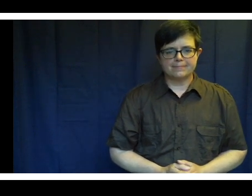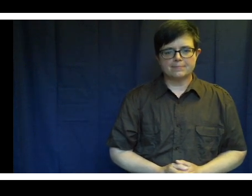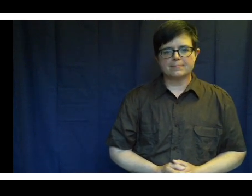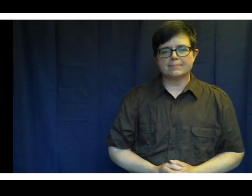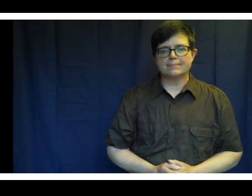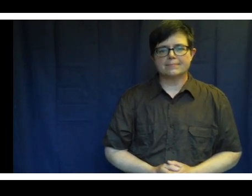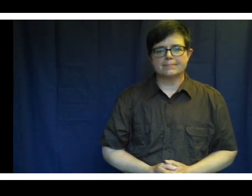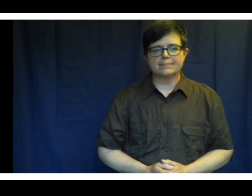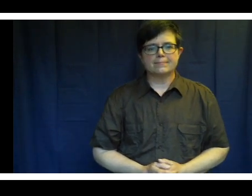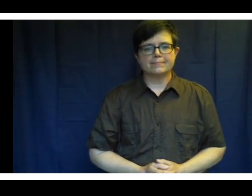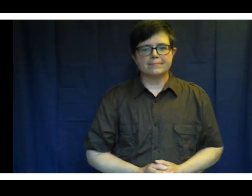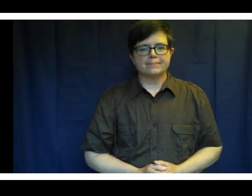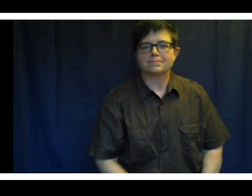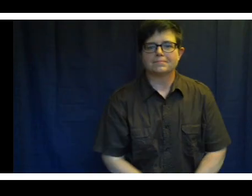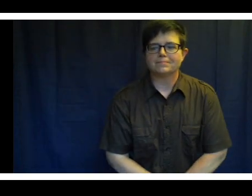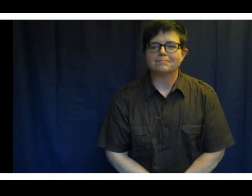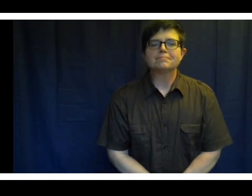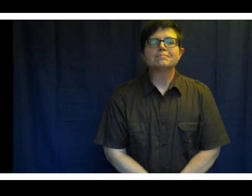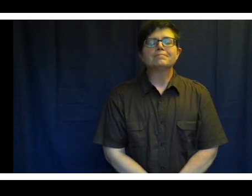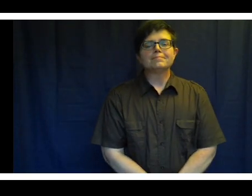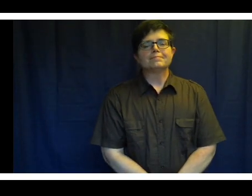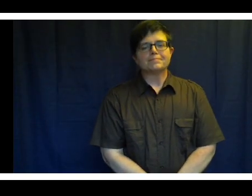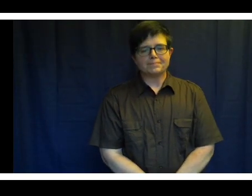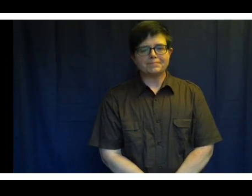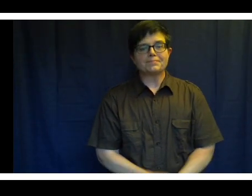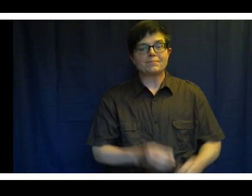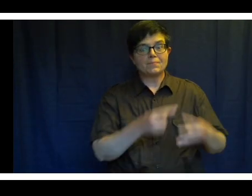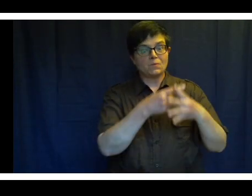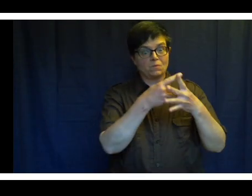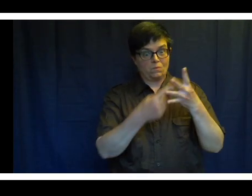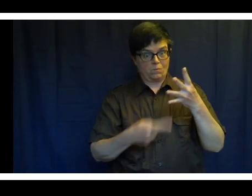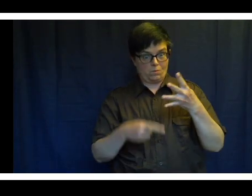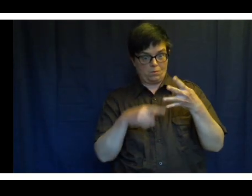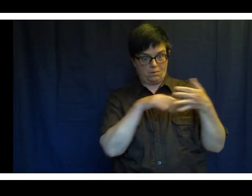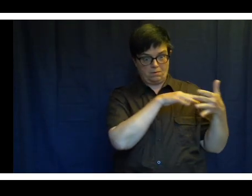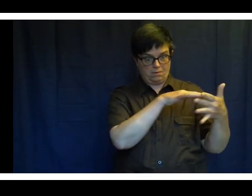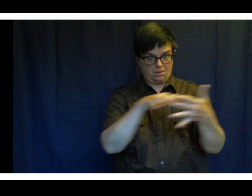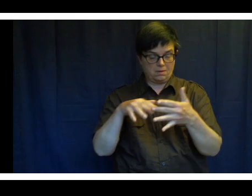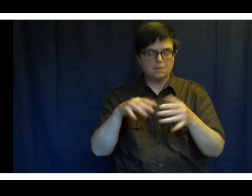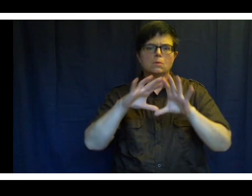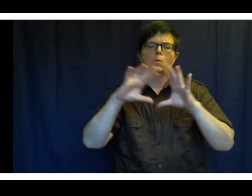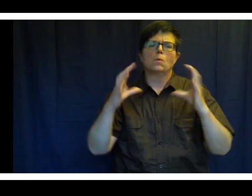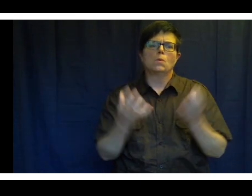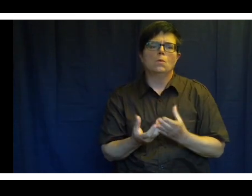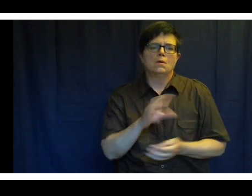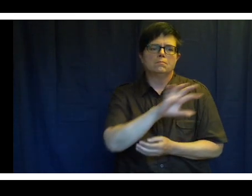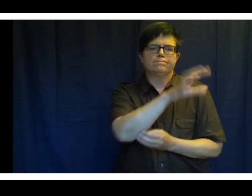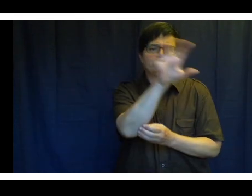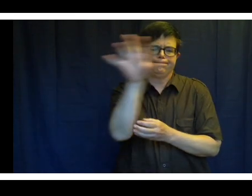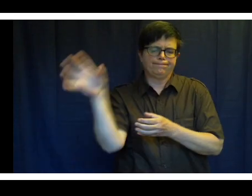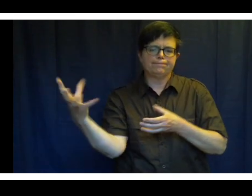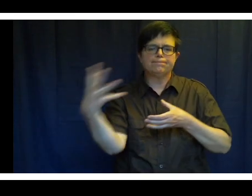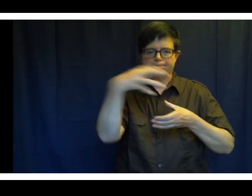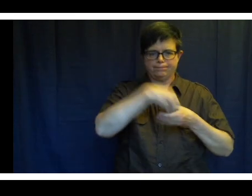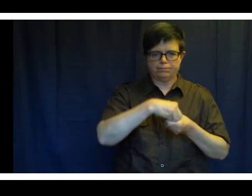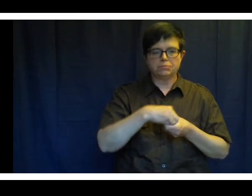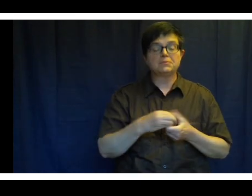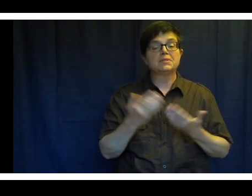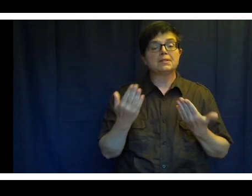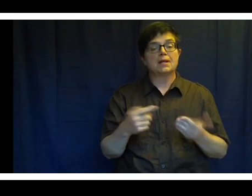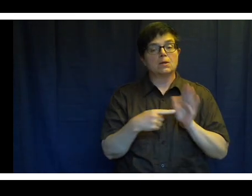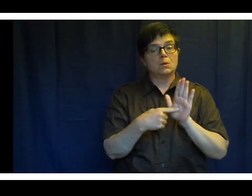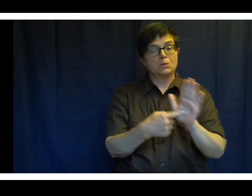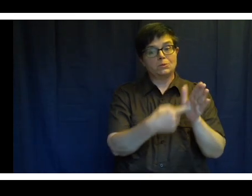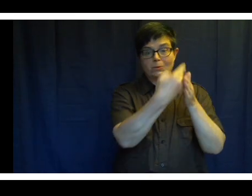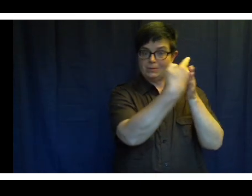In terms of the representation of our regions around the world, I would like to briefly show you a list of the countries